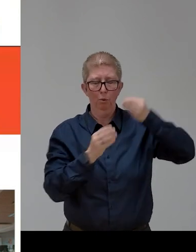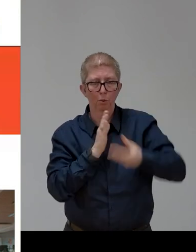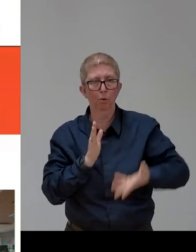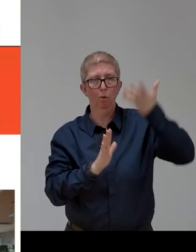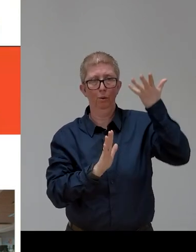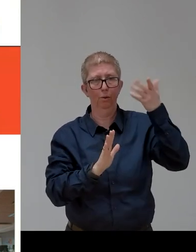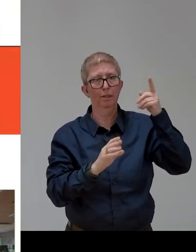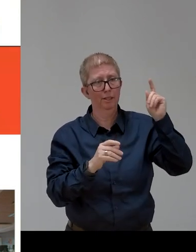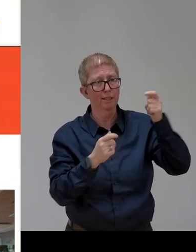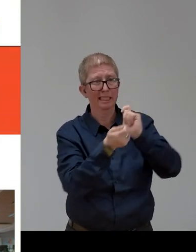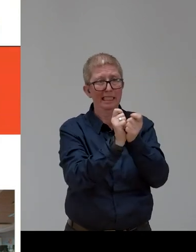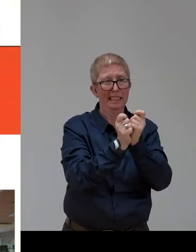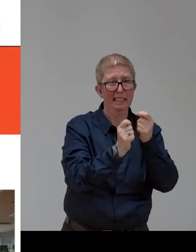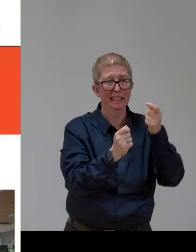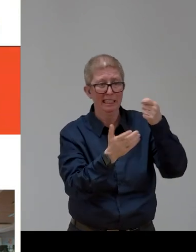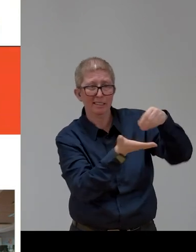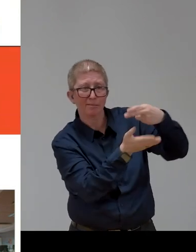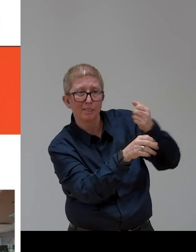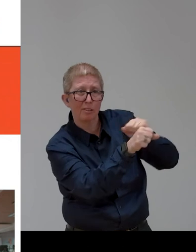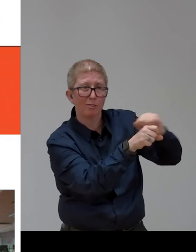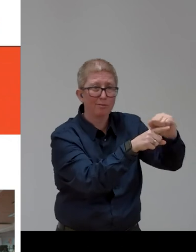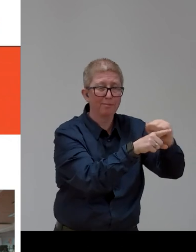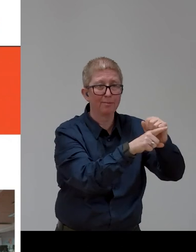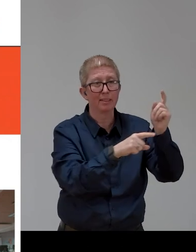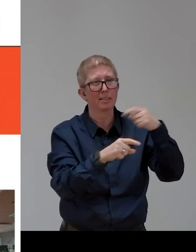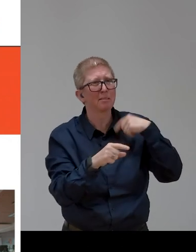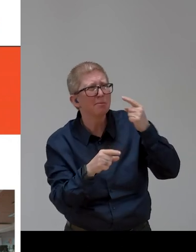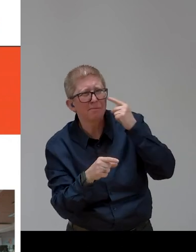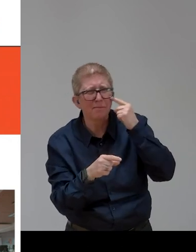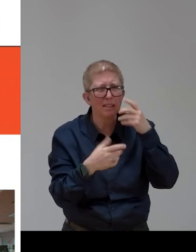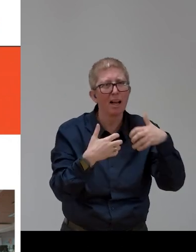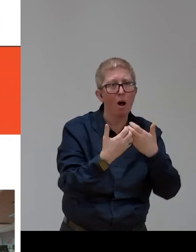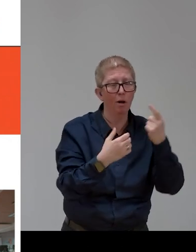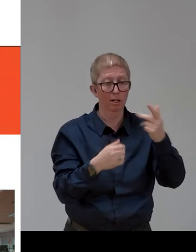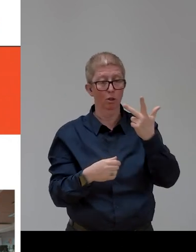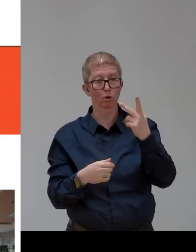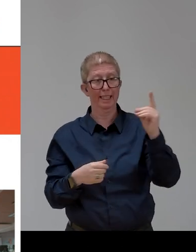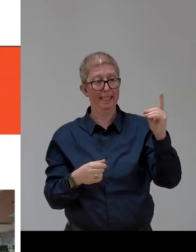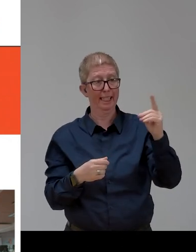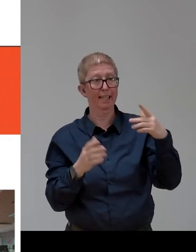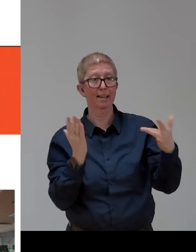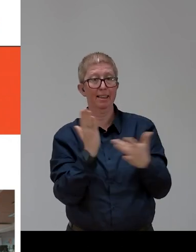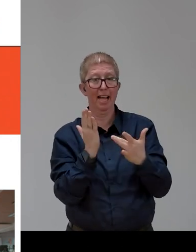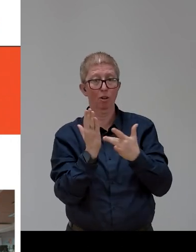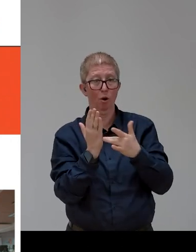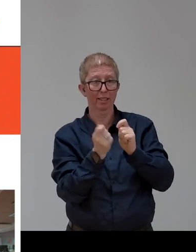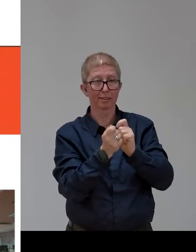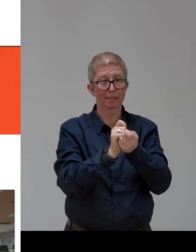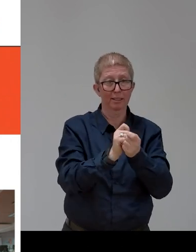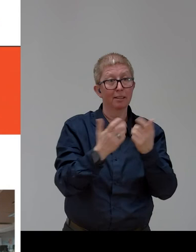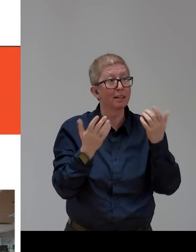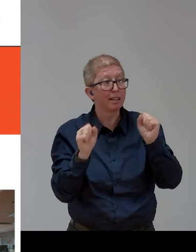possibility of using 3D technology to design and create assistive devices and training a team of people in